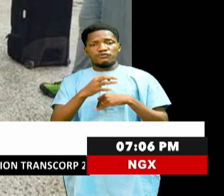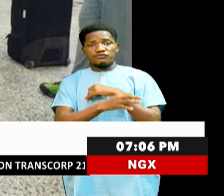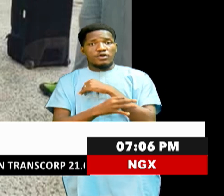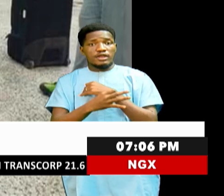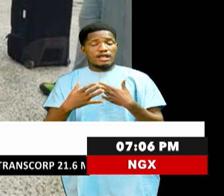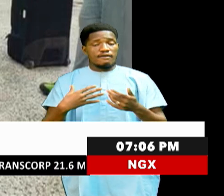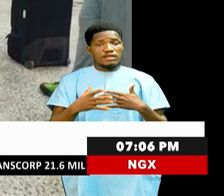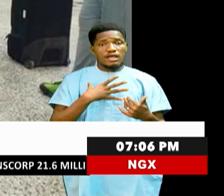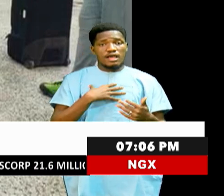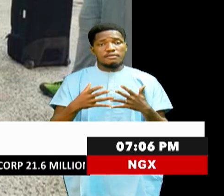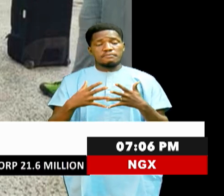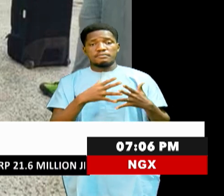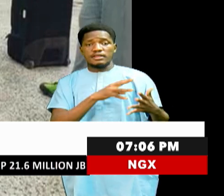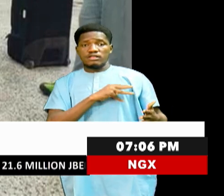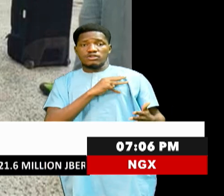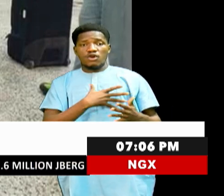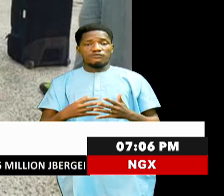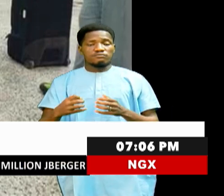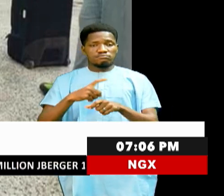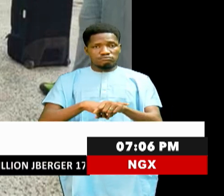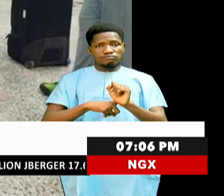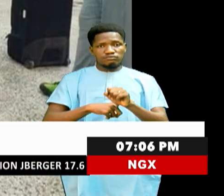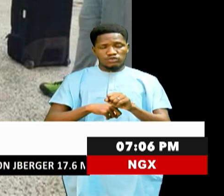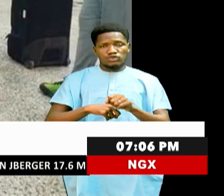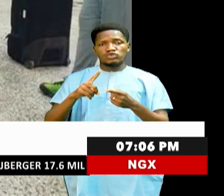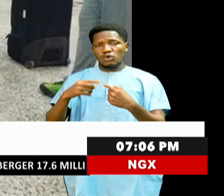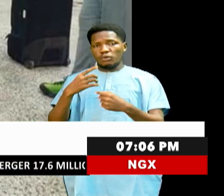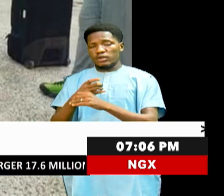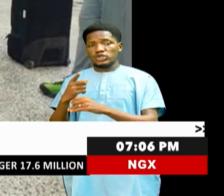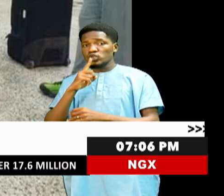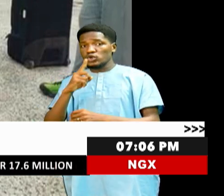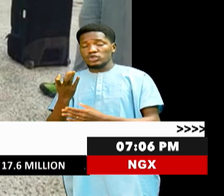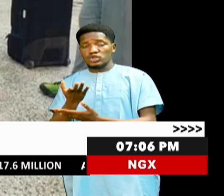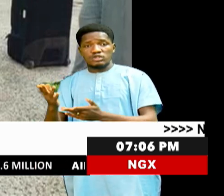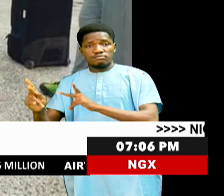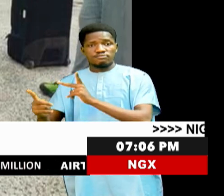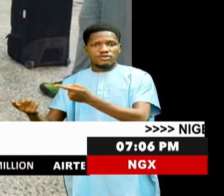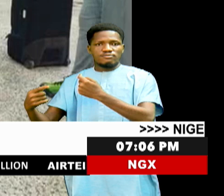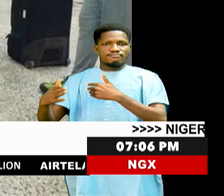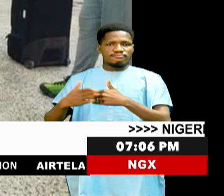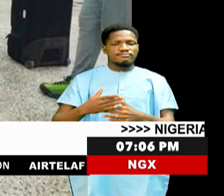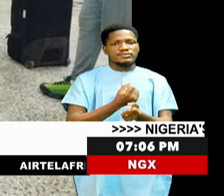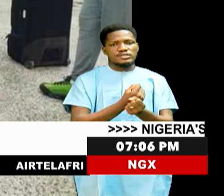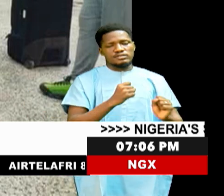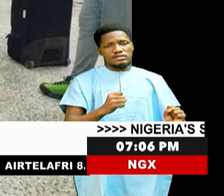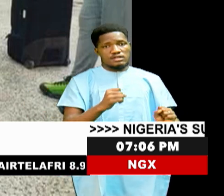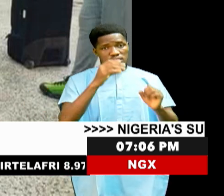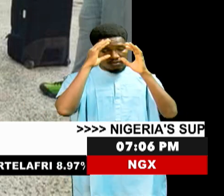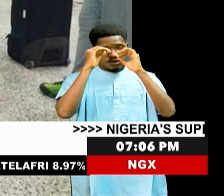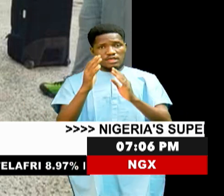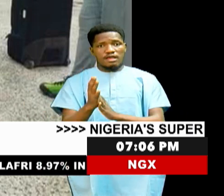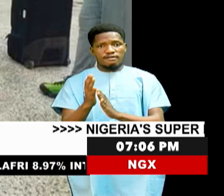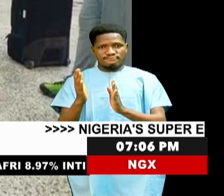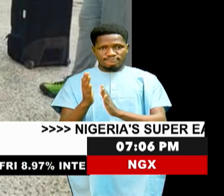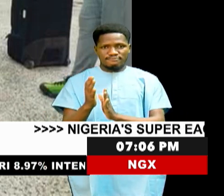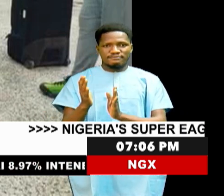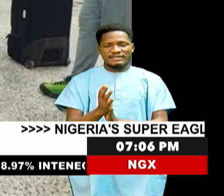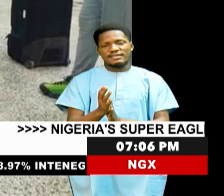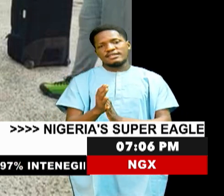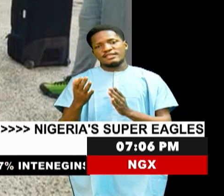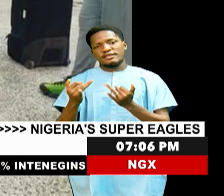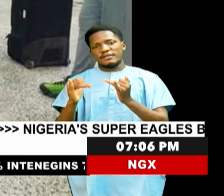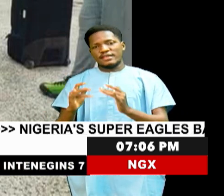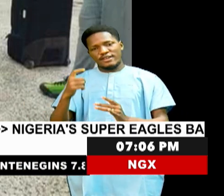the unfortunate episode and ensuring the safe return of Nigerian players. The president applauds the players for keeping their